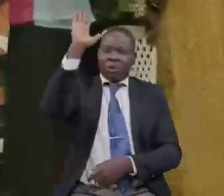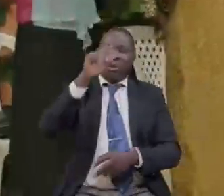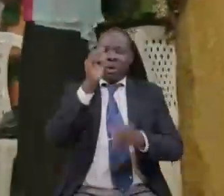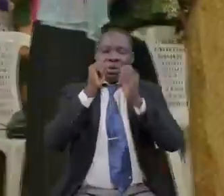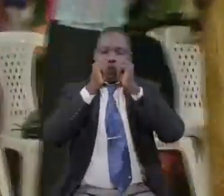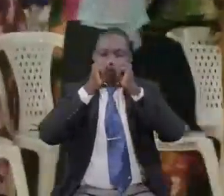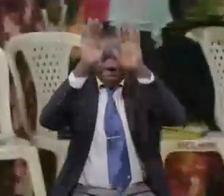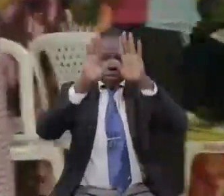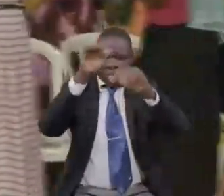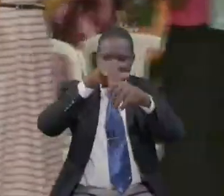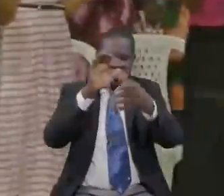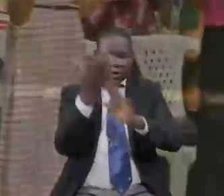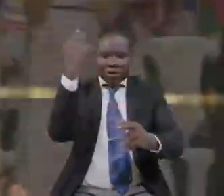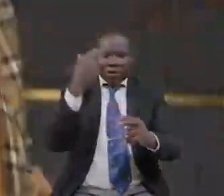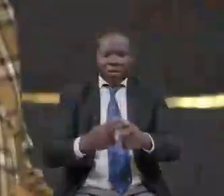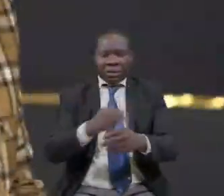Salvation,